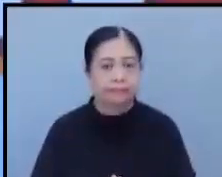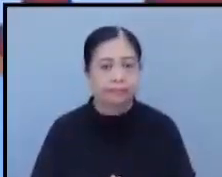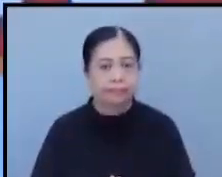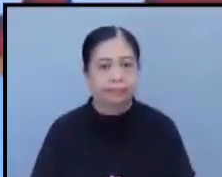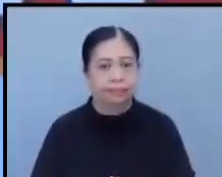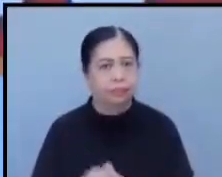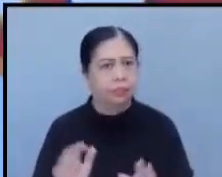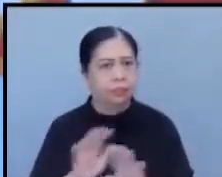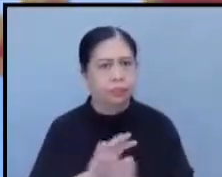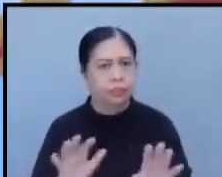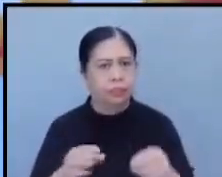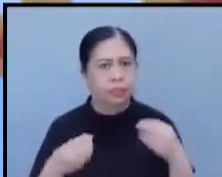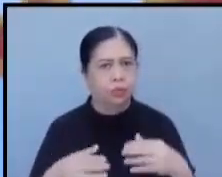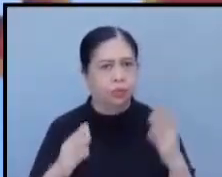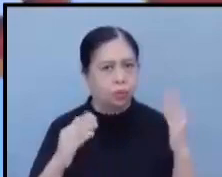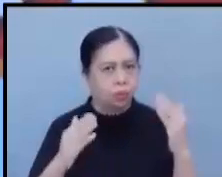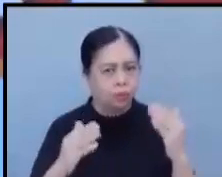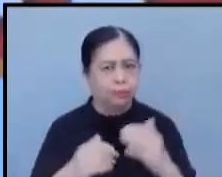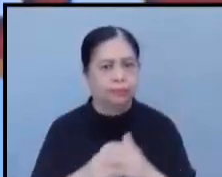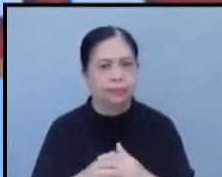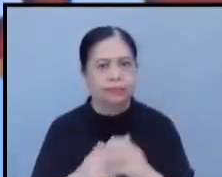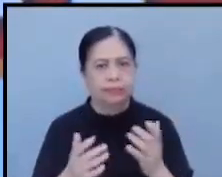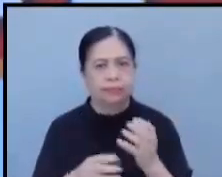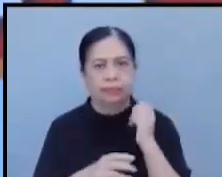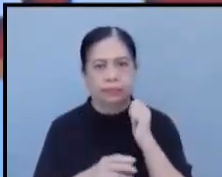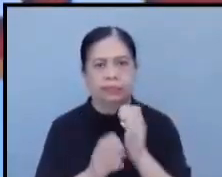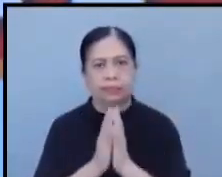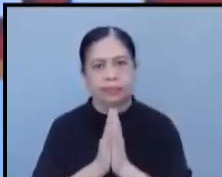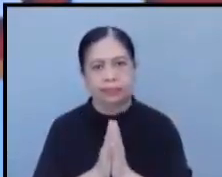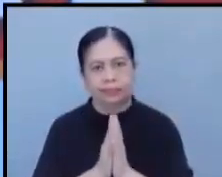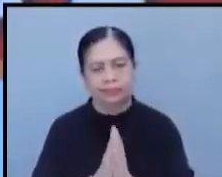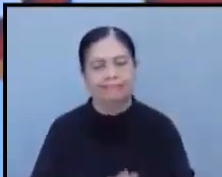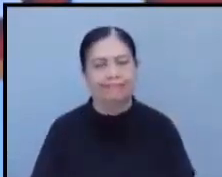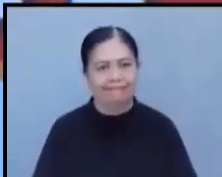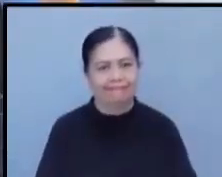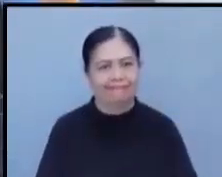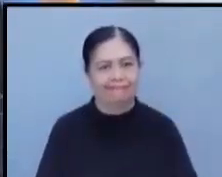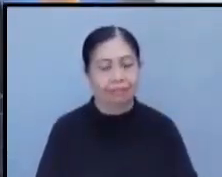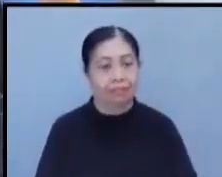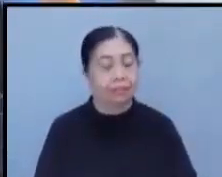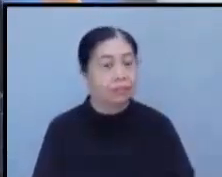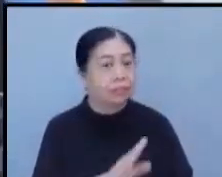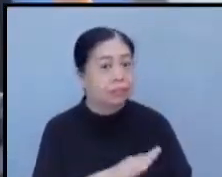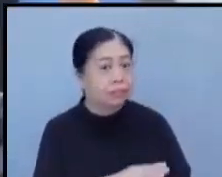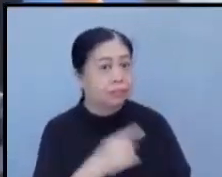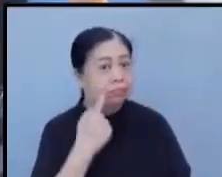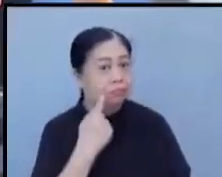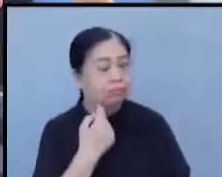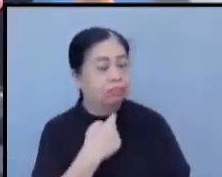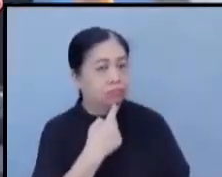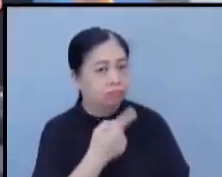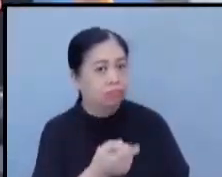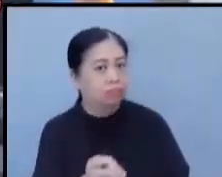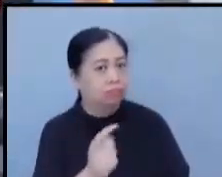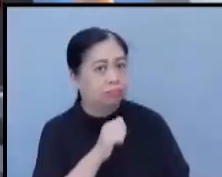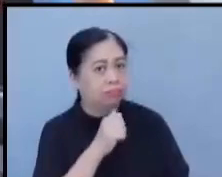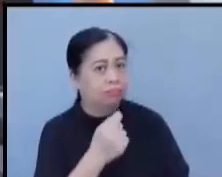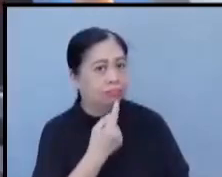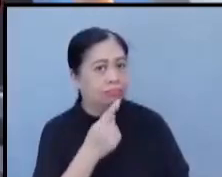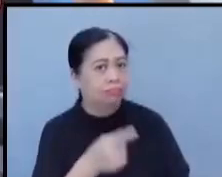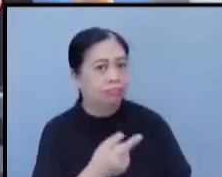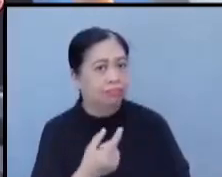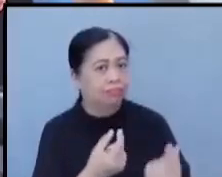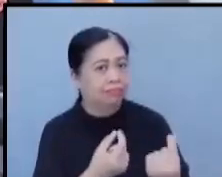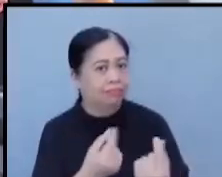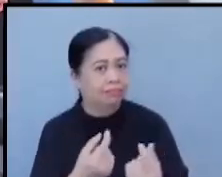tayong mawawala ng pag-asa at lagi po tayong manalangin. Pero alam mo, Fee, balita ko, hindi lang pala yun ang mga ginagawa niya.